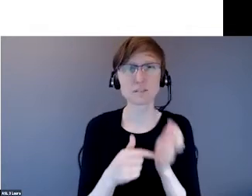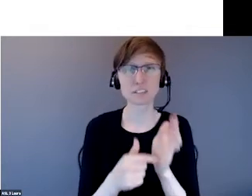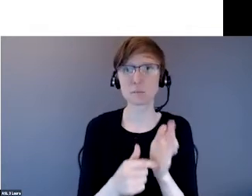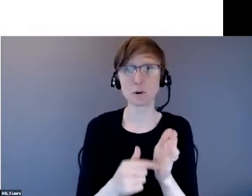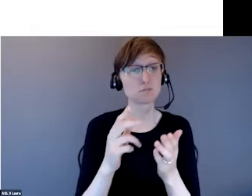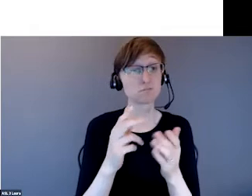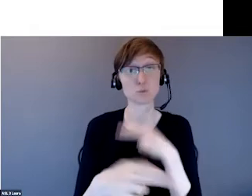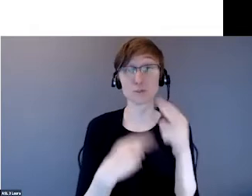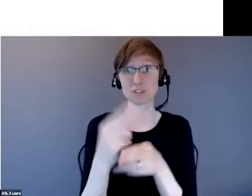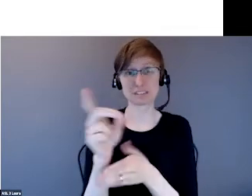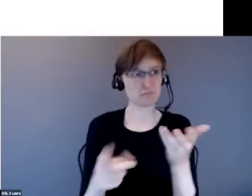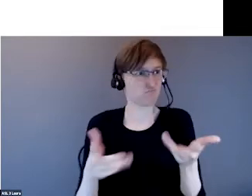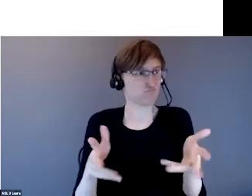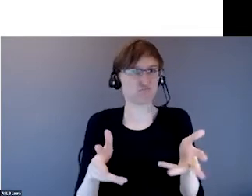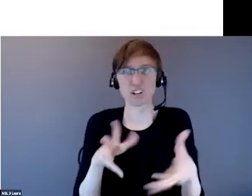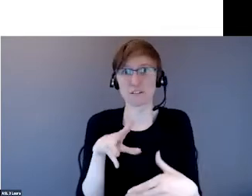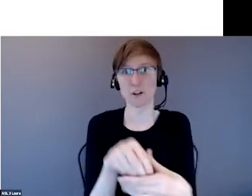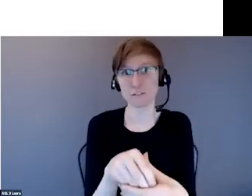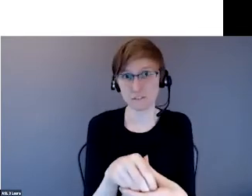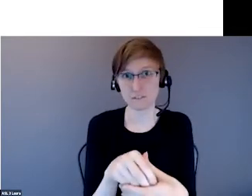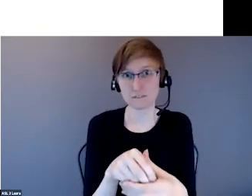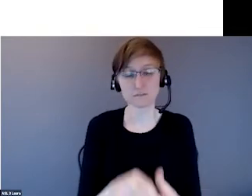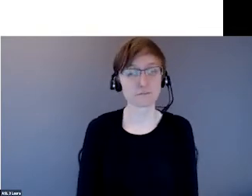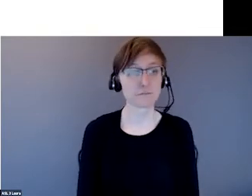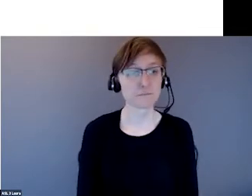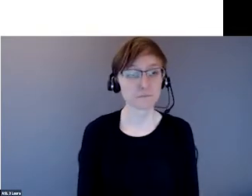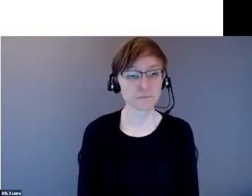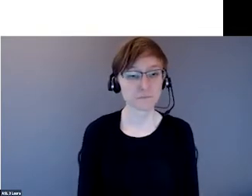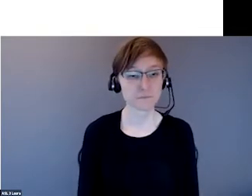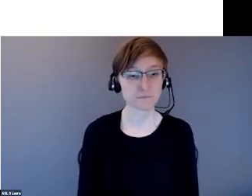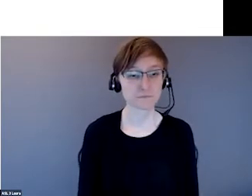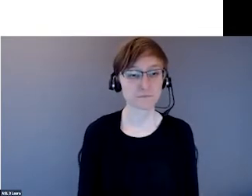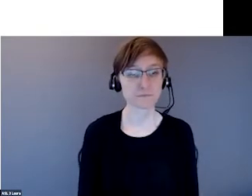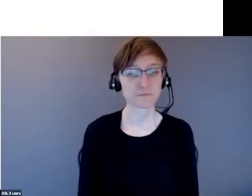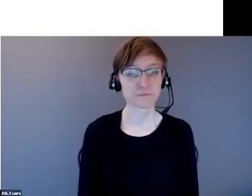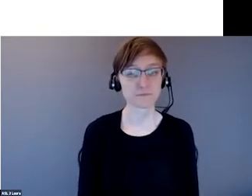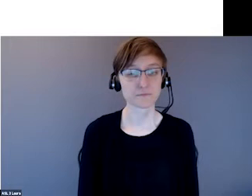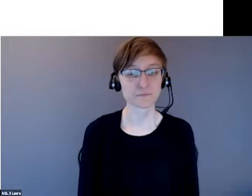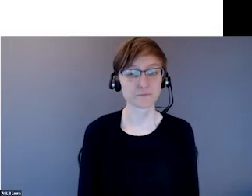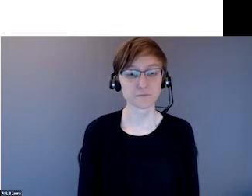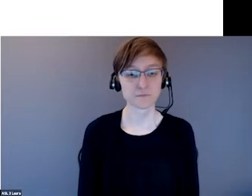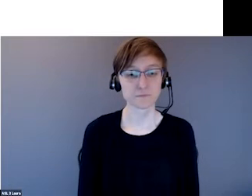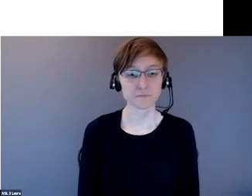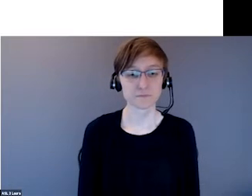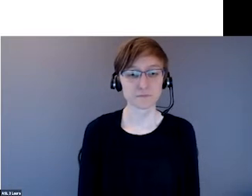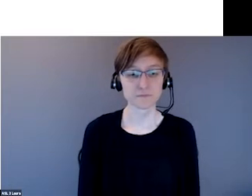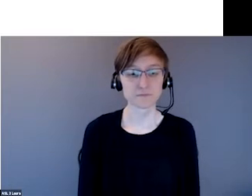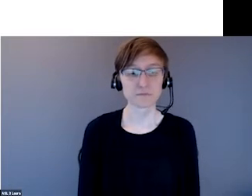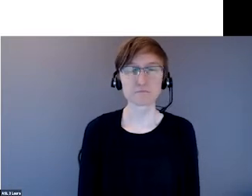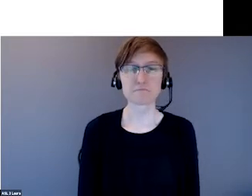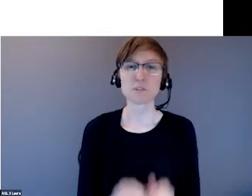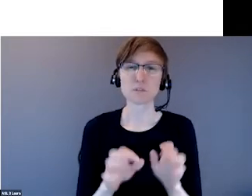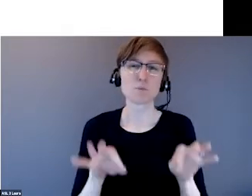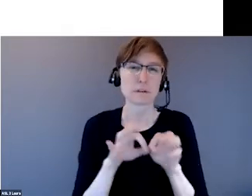to universal design. Now, what I'll focus on briefly is this idea of critical mass of leaders with disabilities.